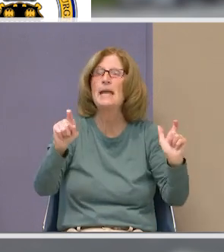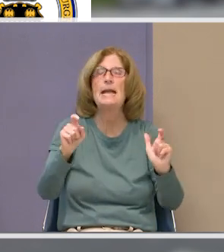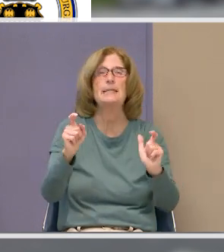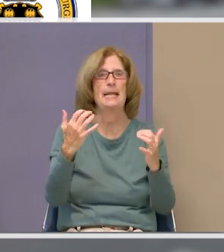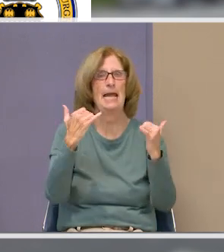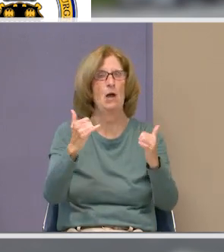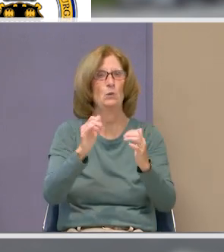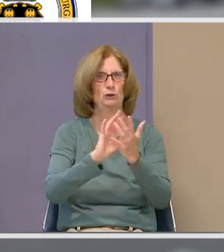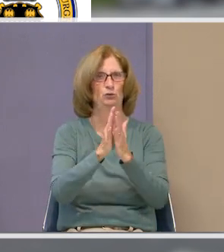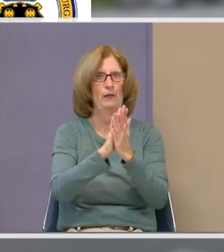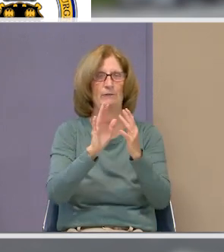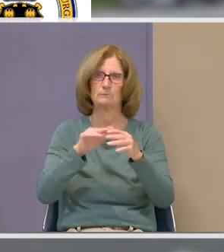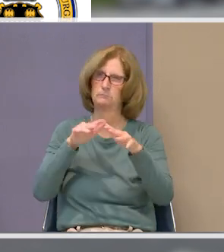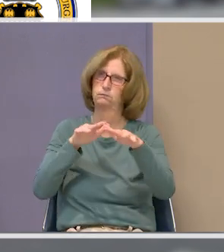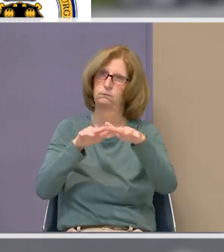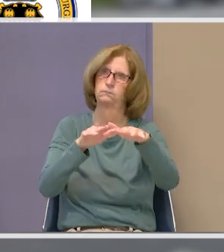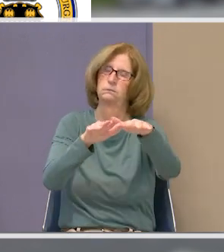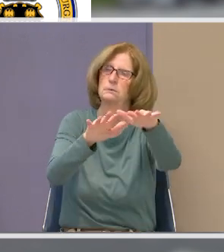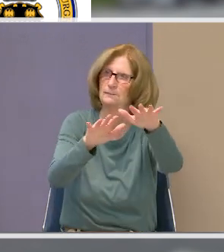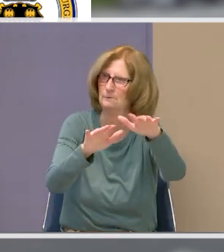a,